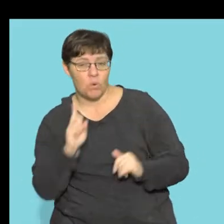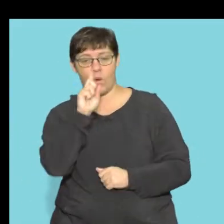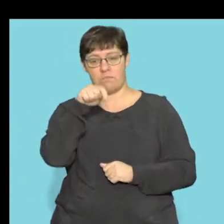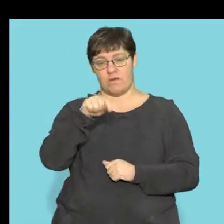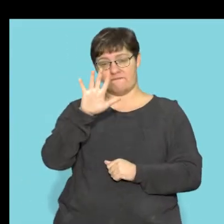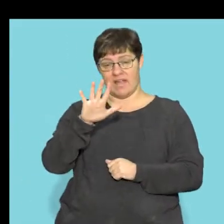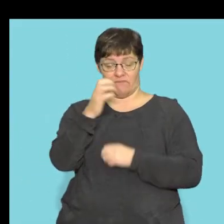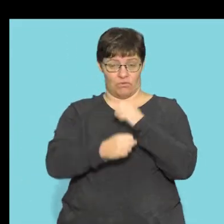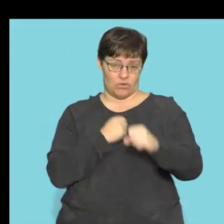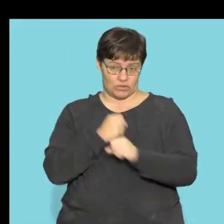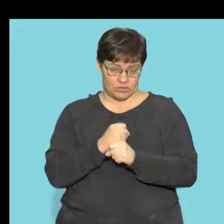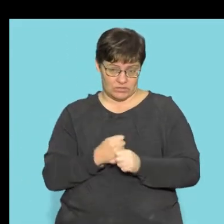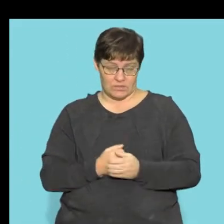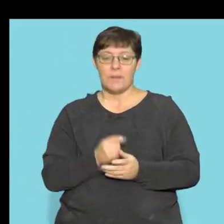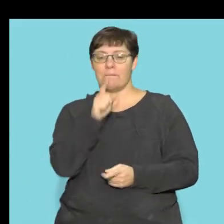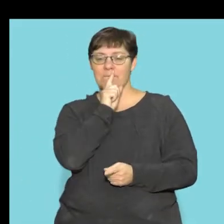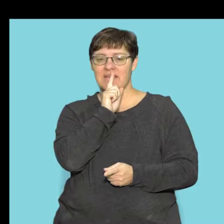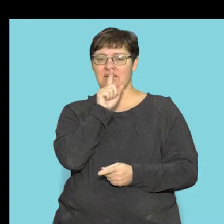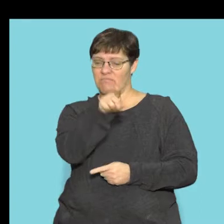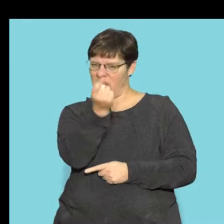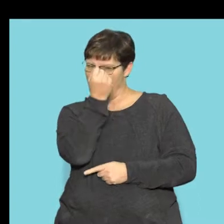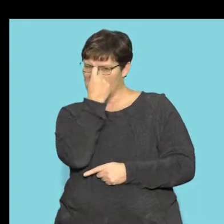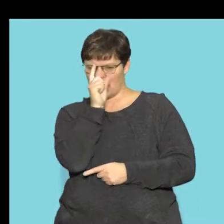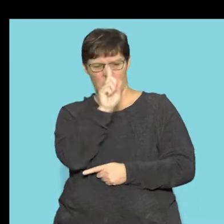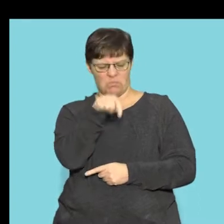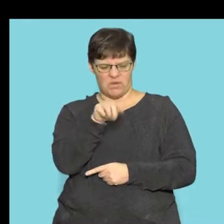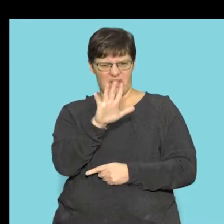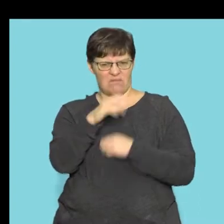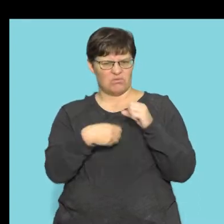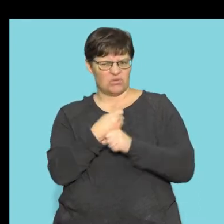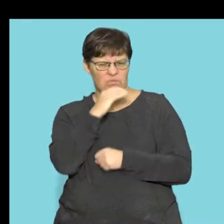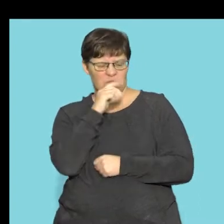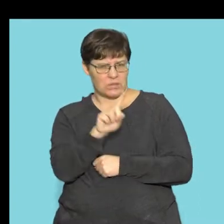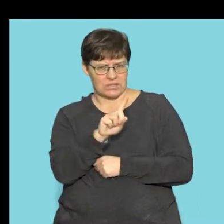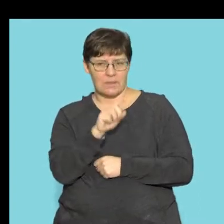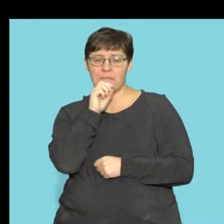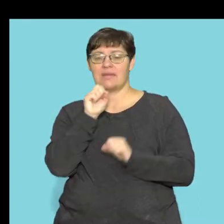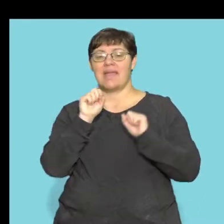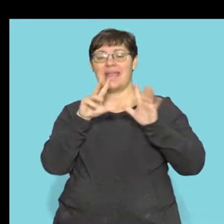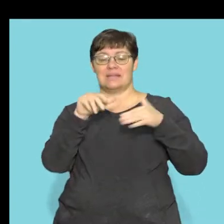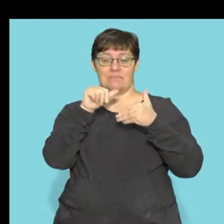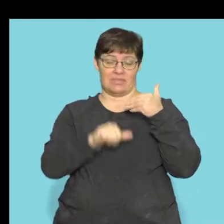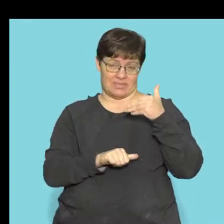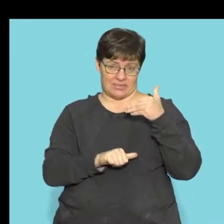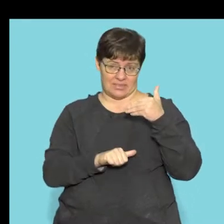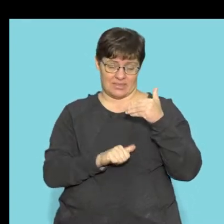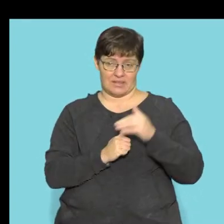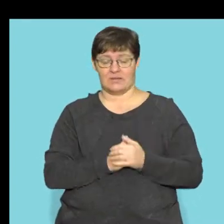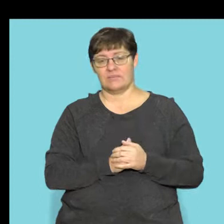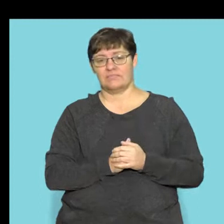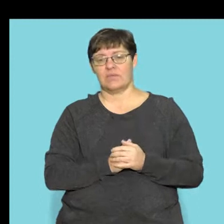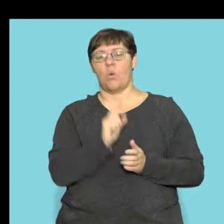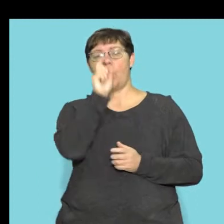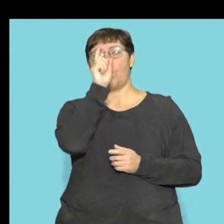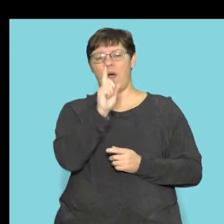years. Definitely you need to make sure you understand what that means. So it means it's 18 months that you will be paying